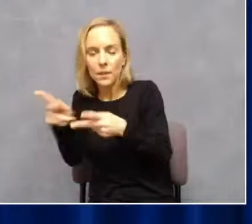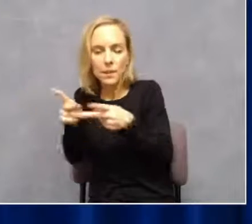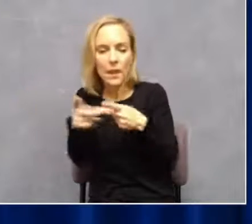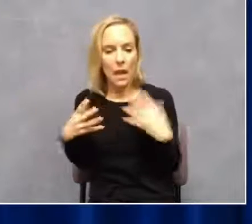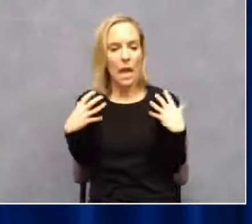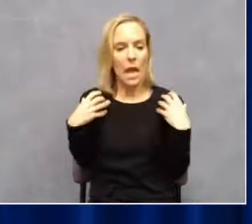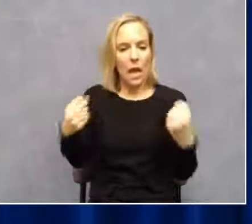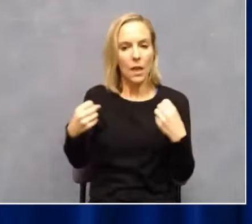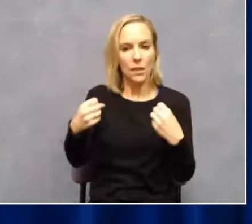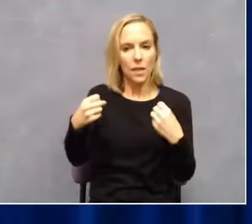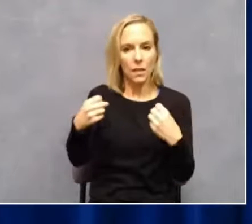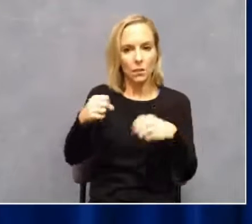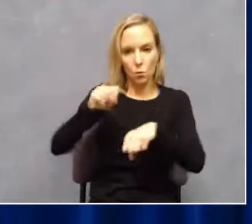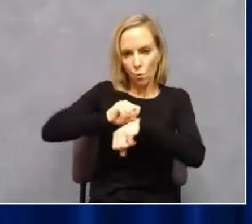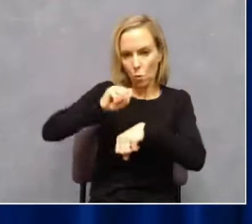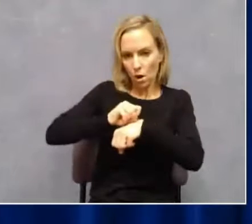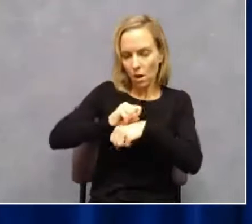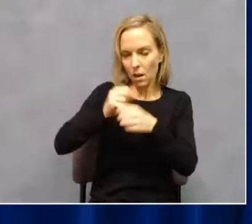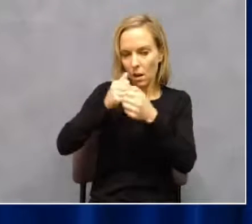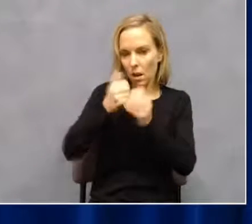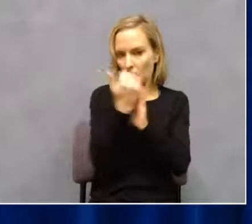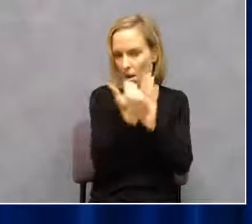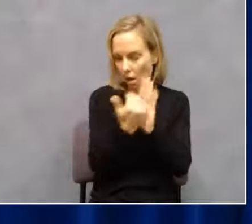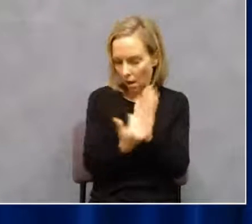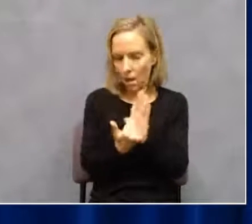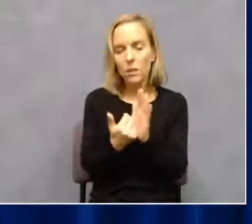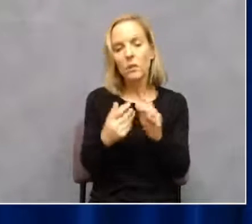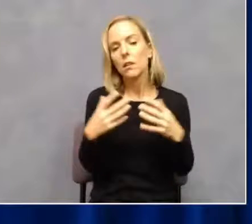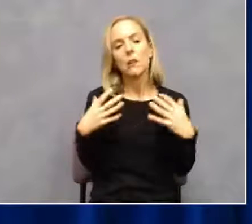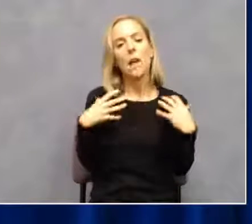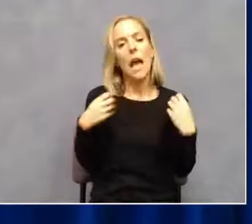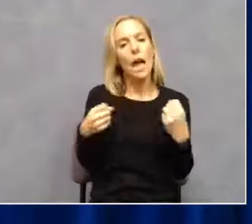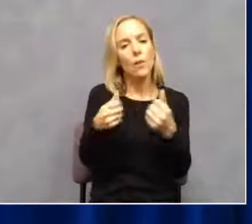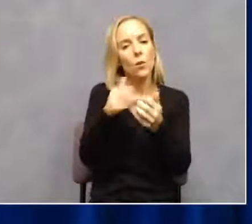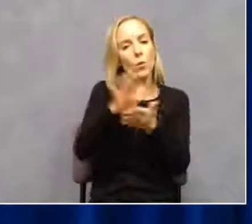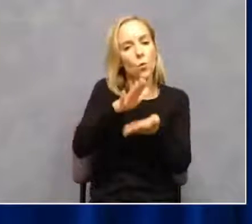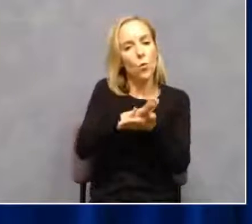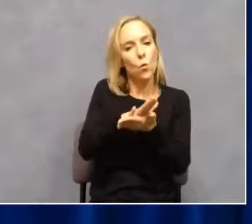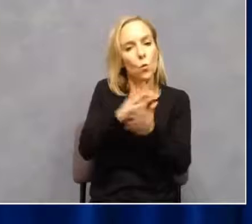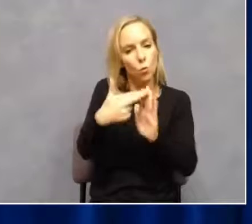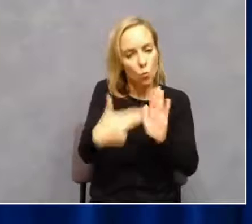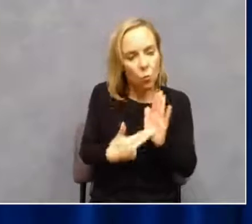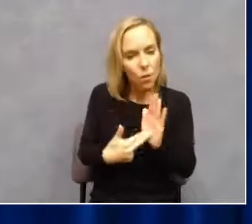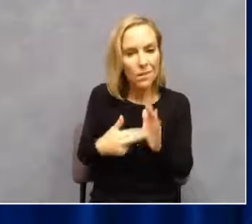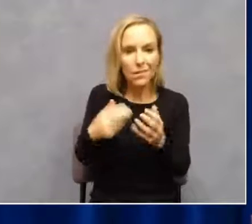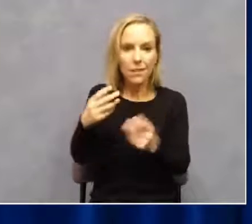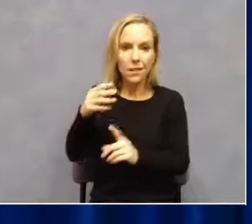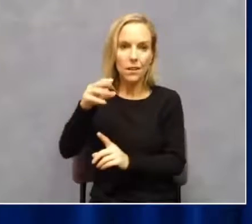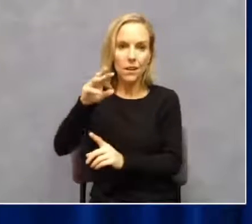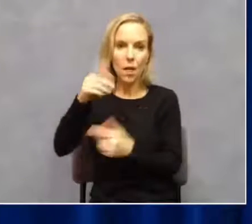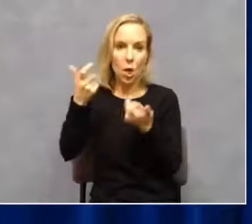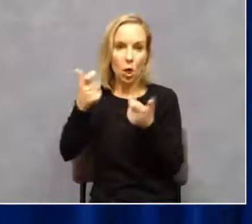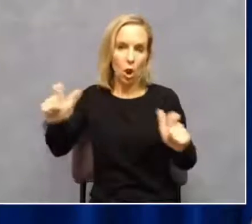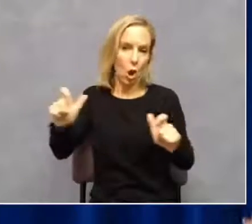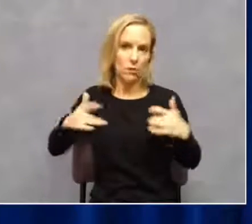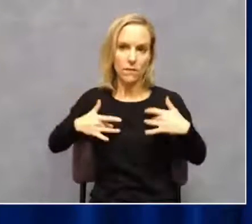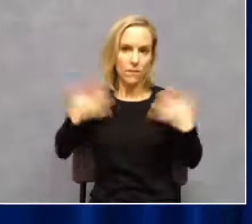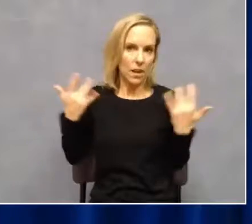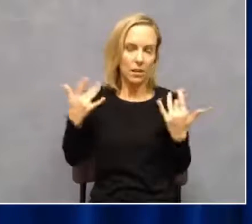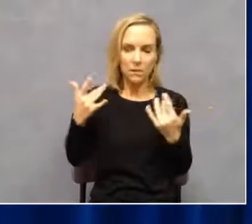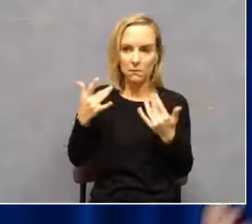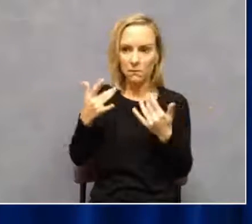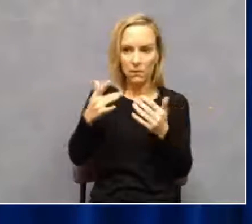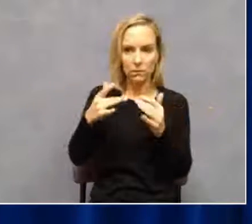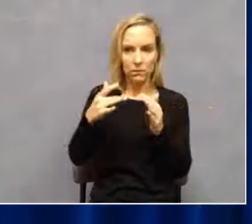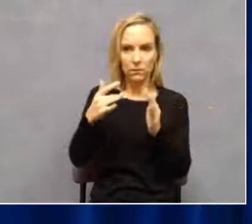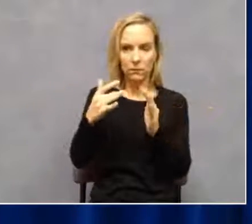for many major industries and businesses, healthy at school guidelines, large menu guidelines where when entities